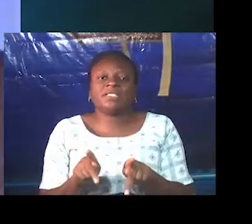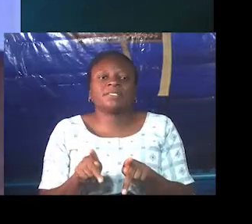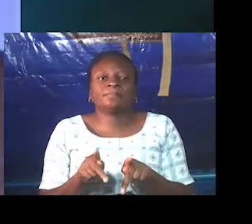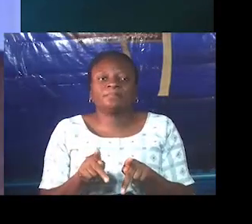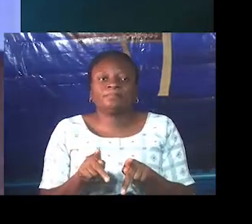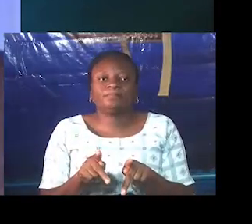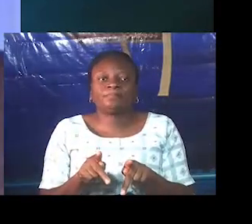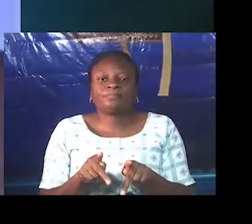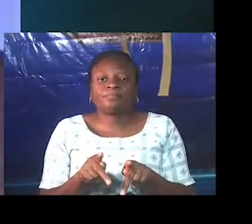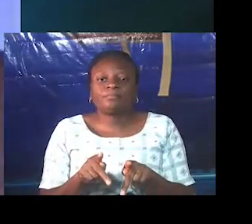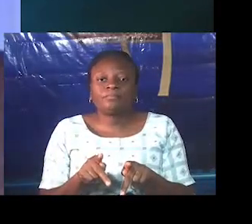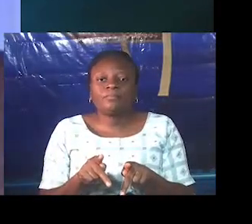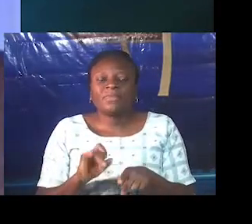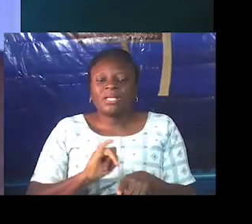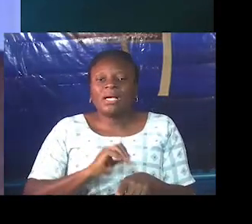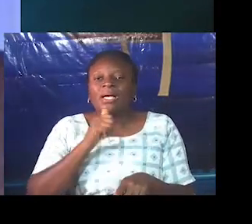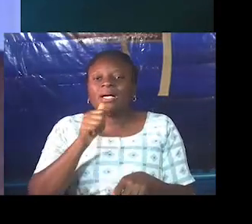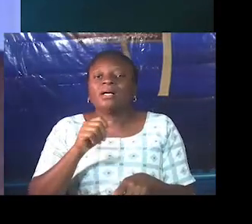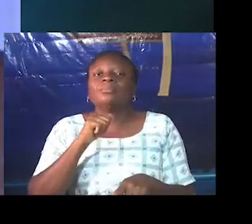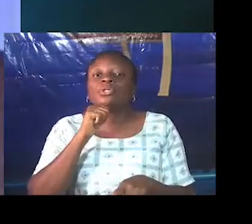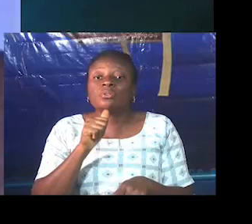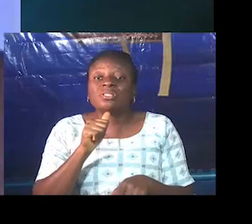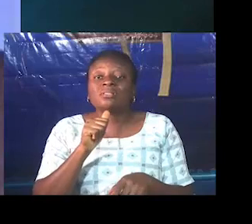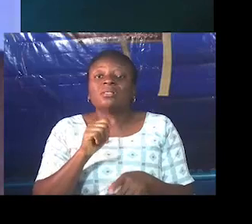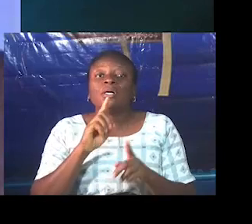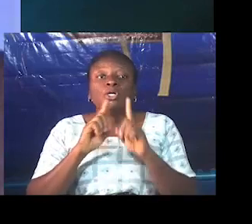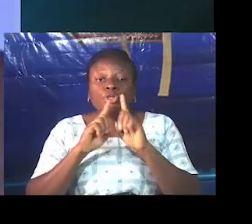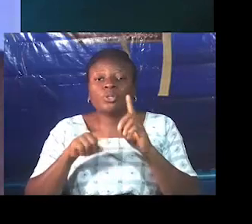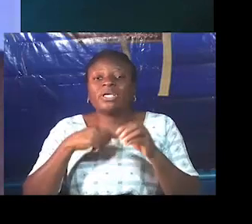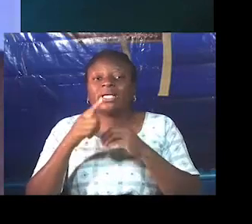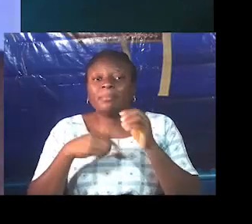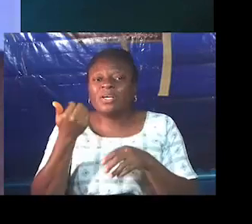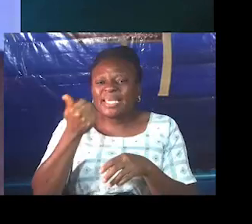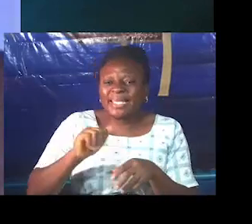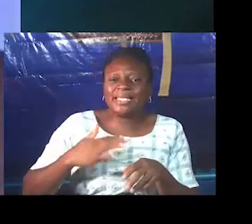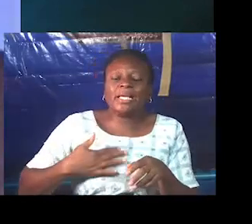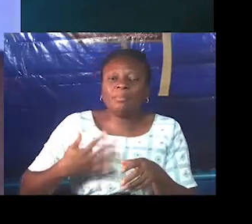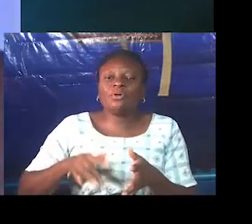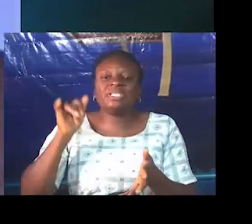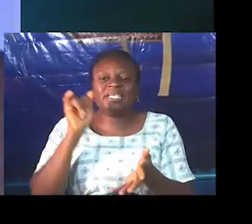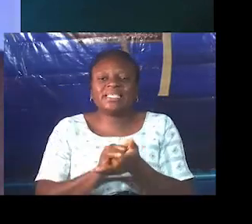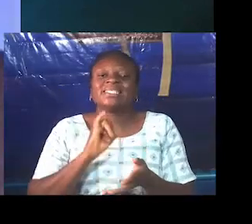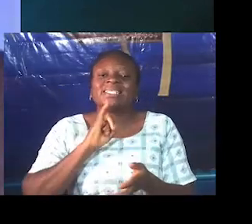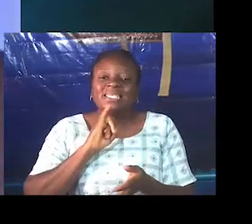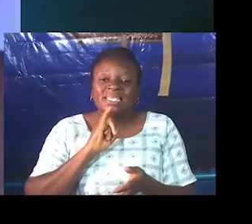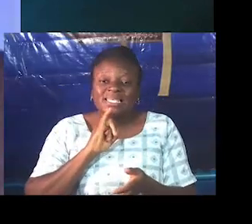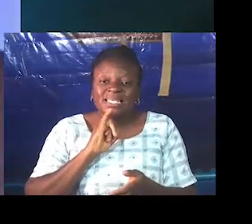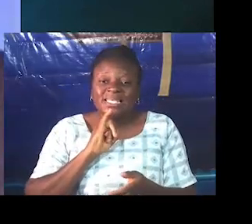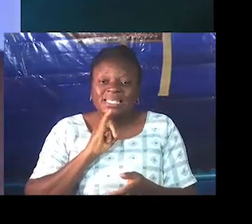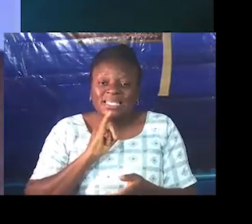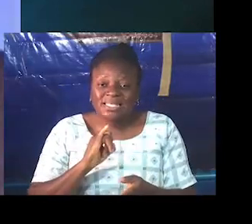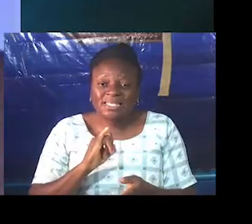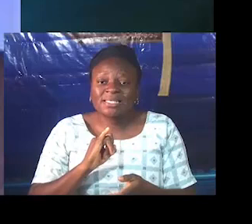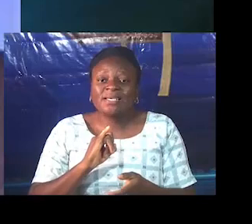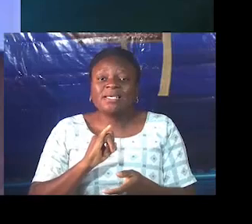not go to Pentecostal church. There are thousands in the Pentecostal churches today. They have no knowledge of Jesus Christ.